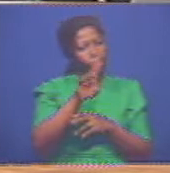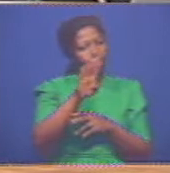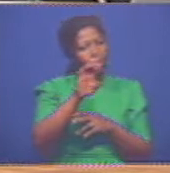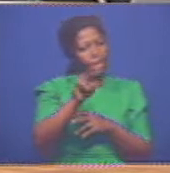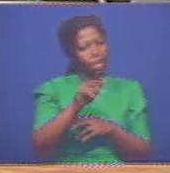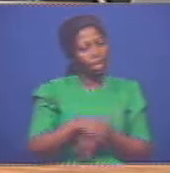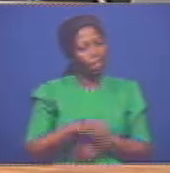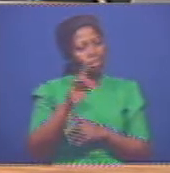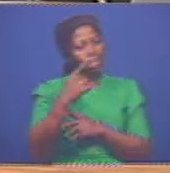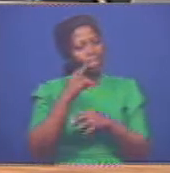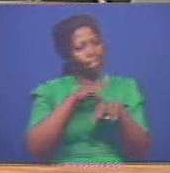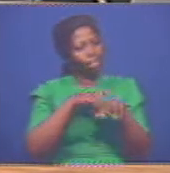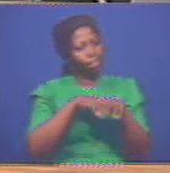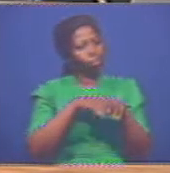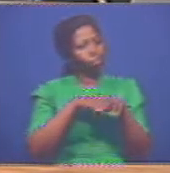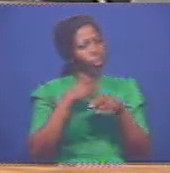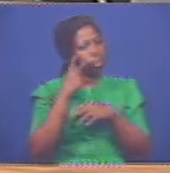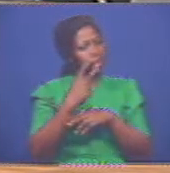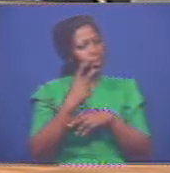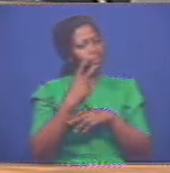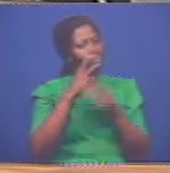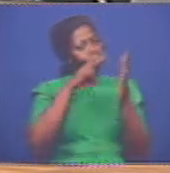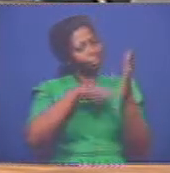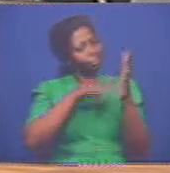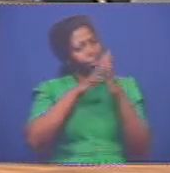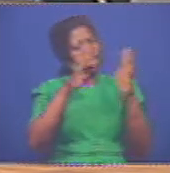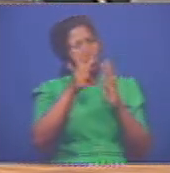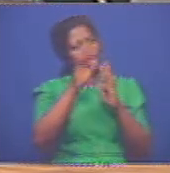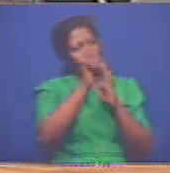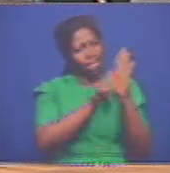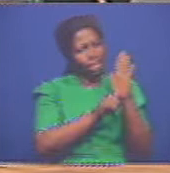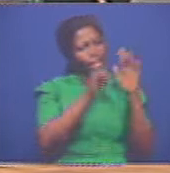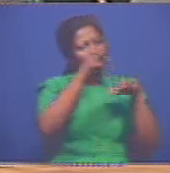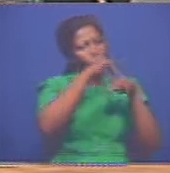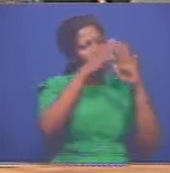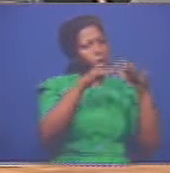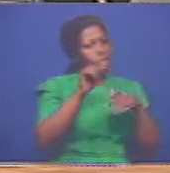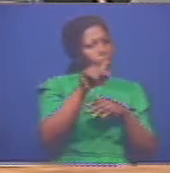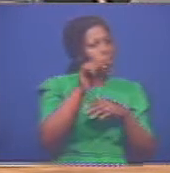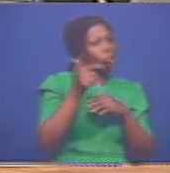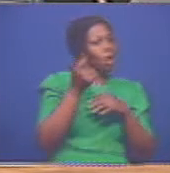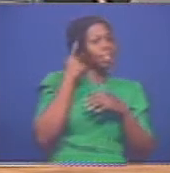First of all, when you scan the Big Four agenda on housing, what conclusions do you make?